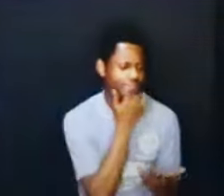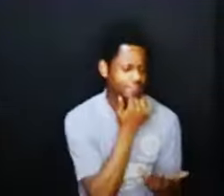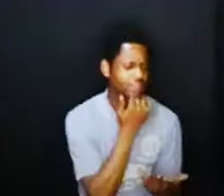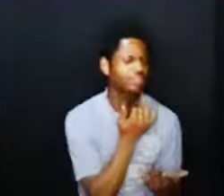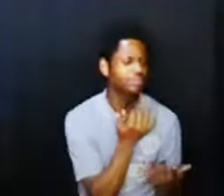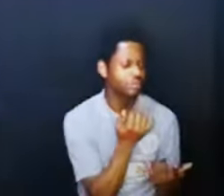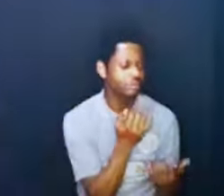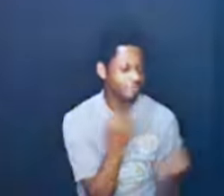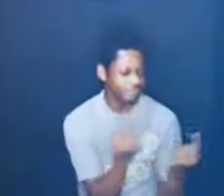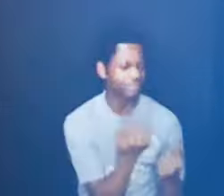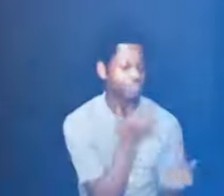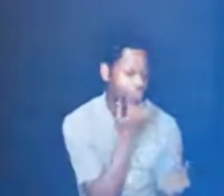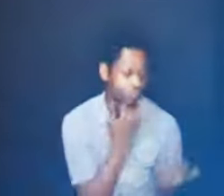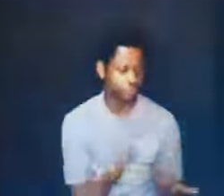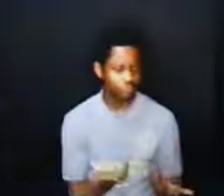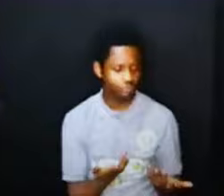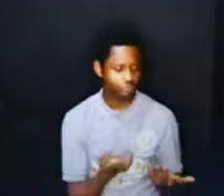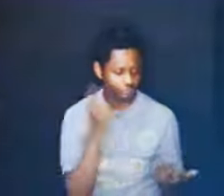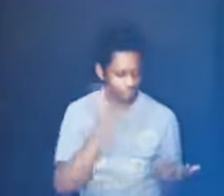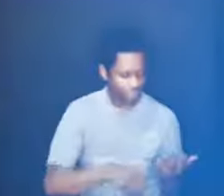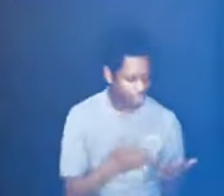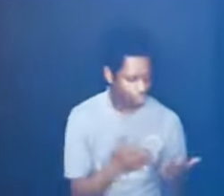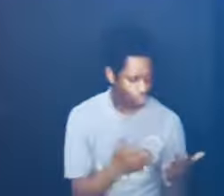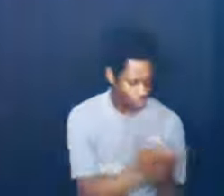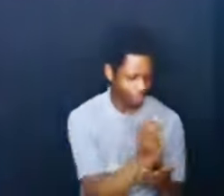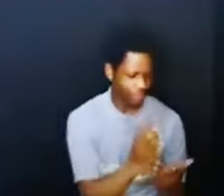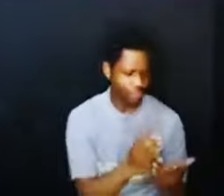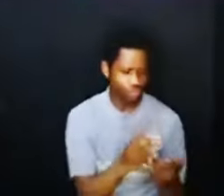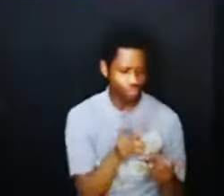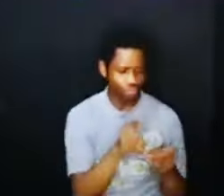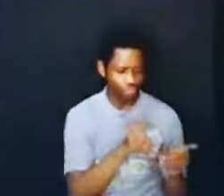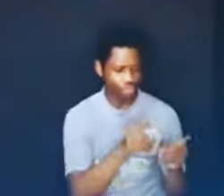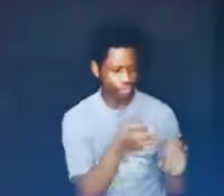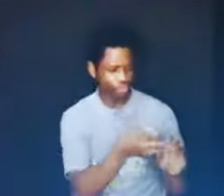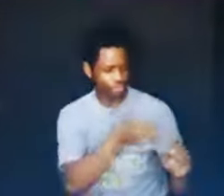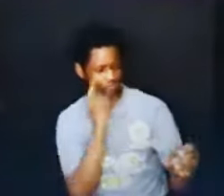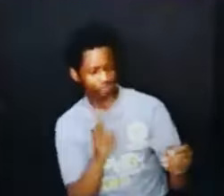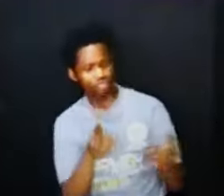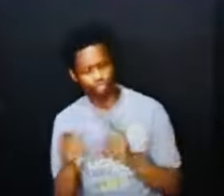So you need to correct it and do the right thing.